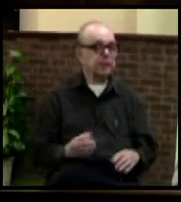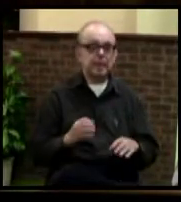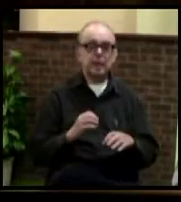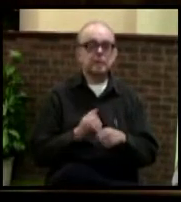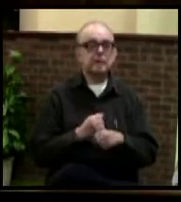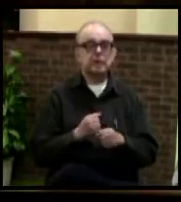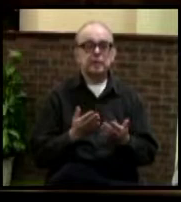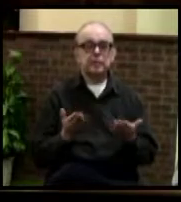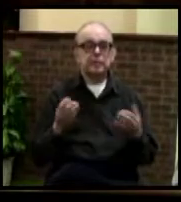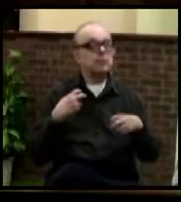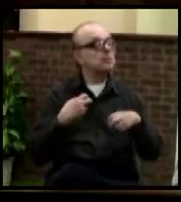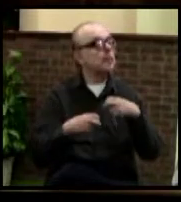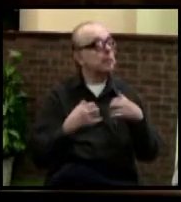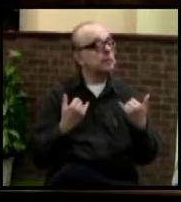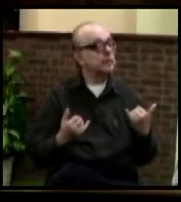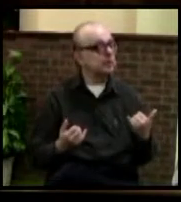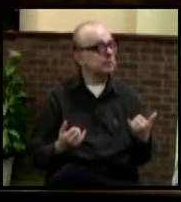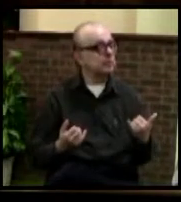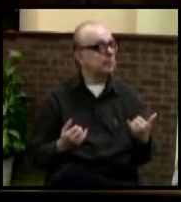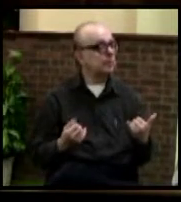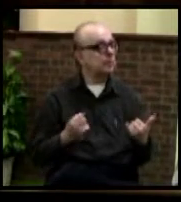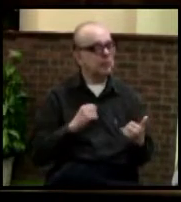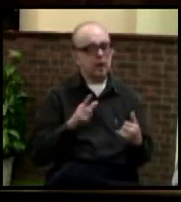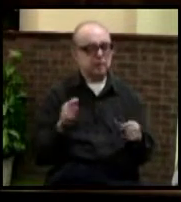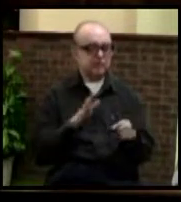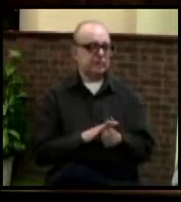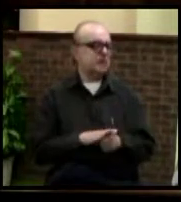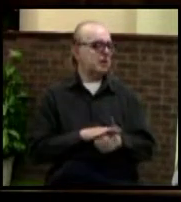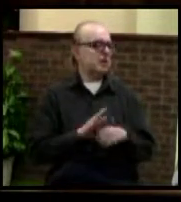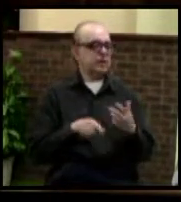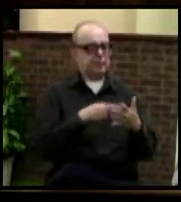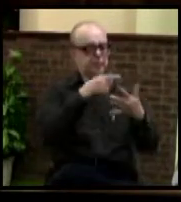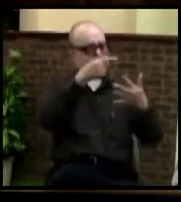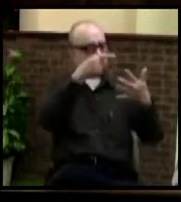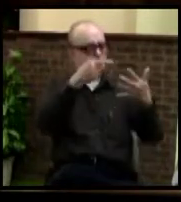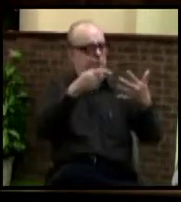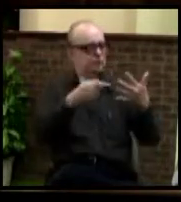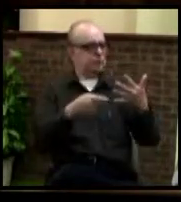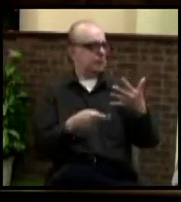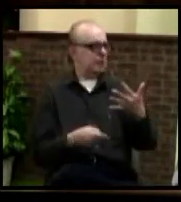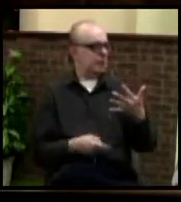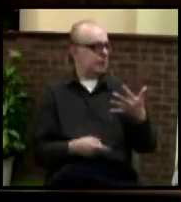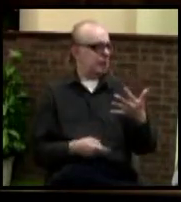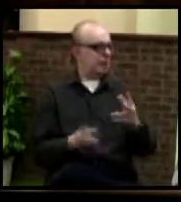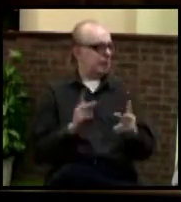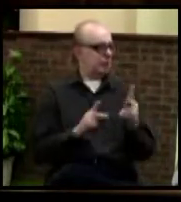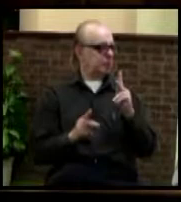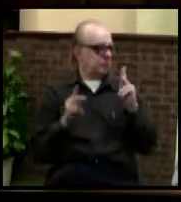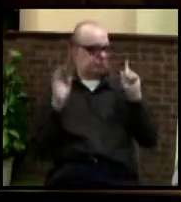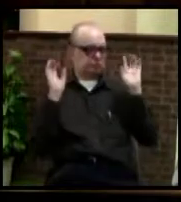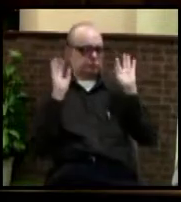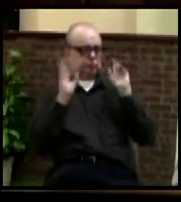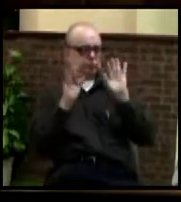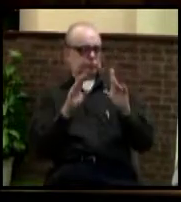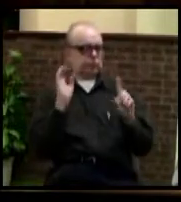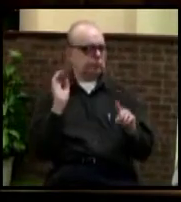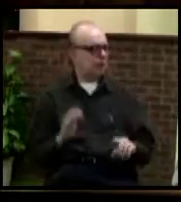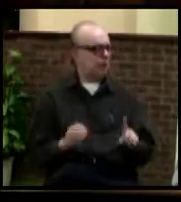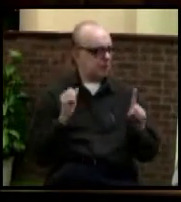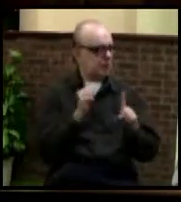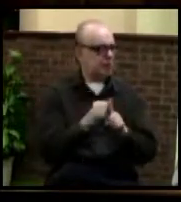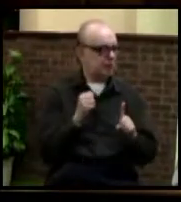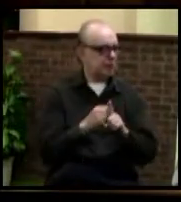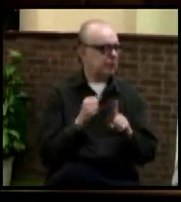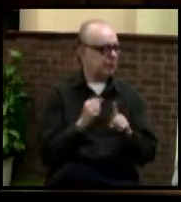And that's causing some issues. And there's all of this stress and all of this problems that people are being bombarded